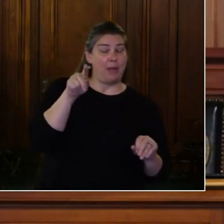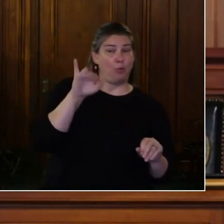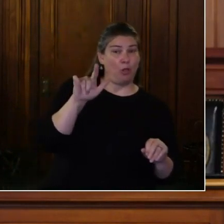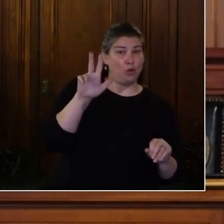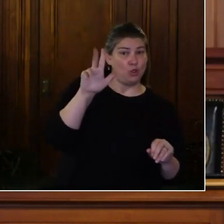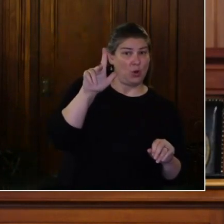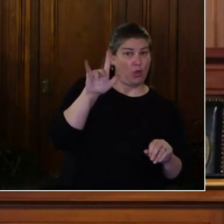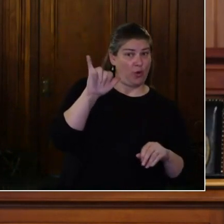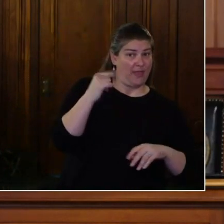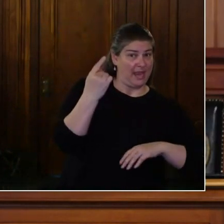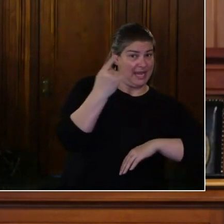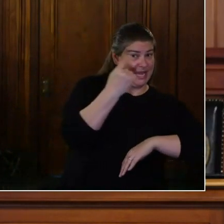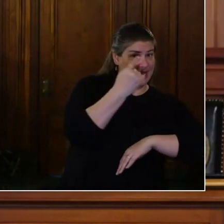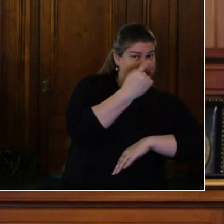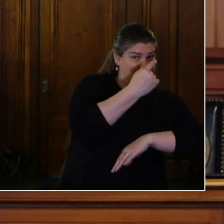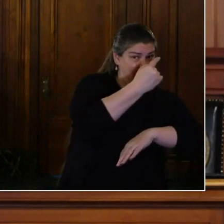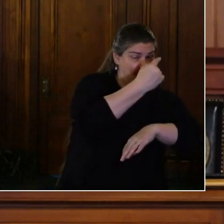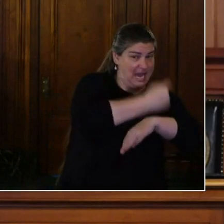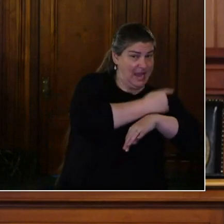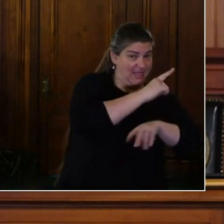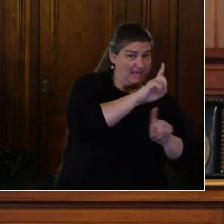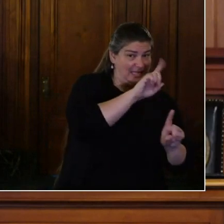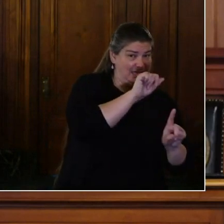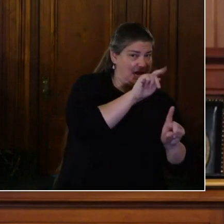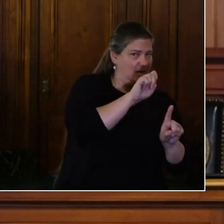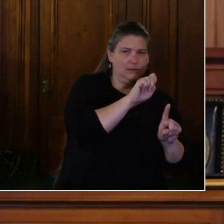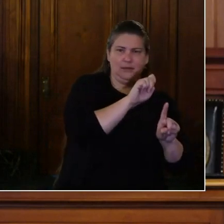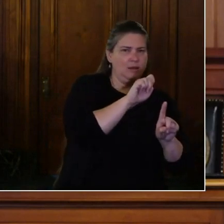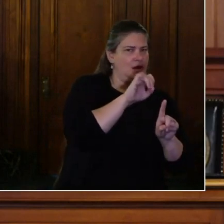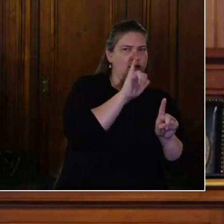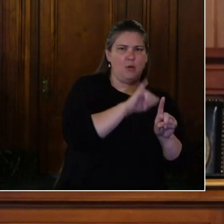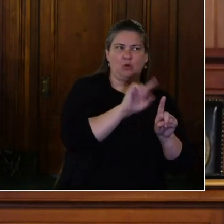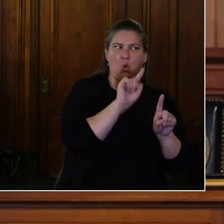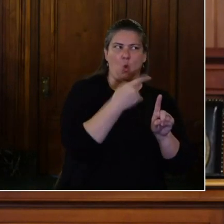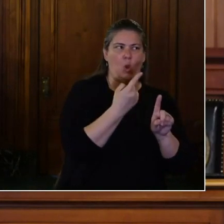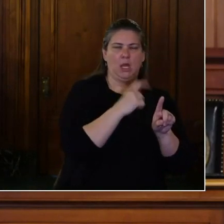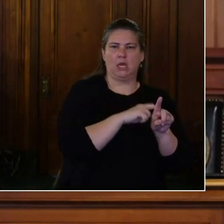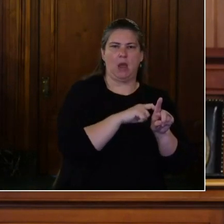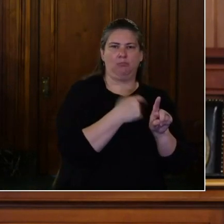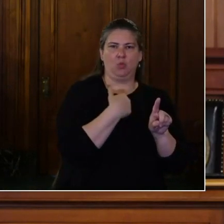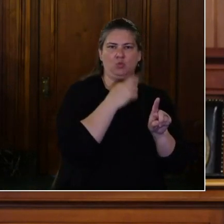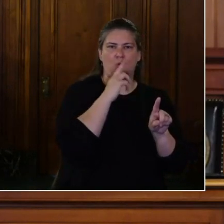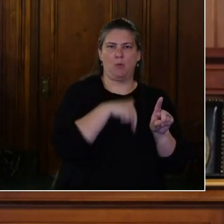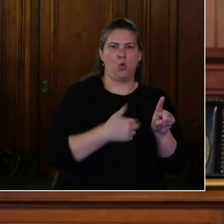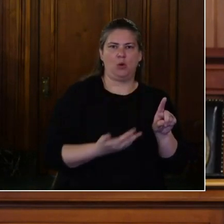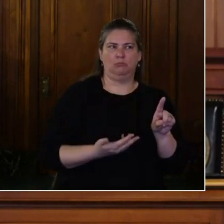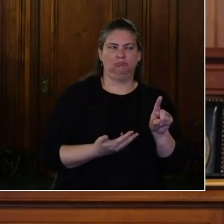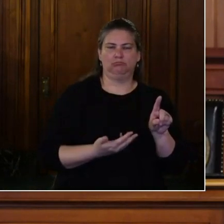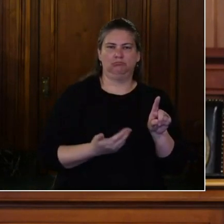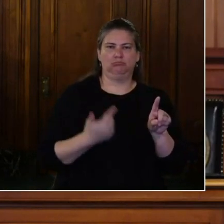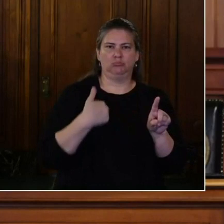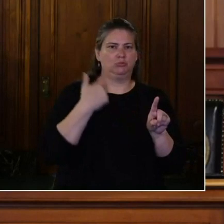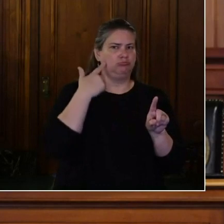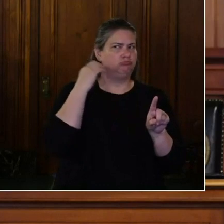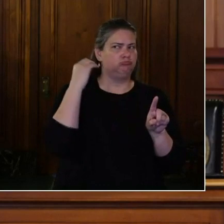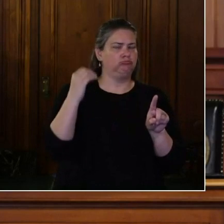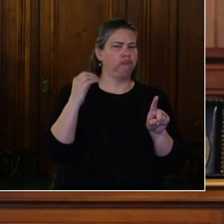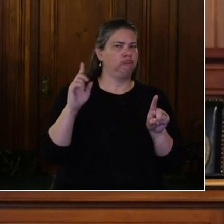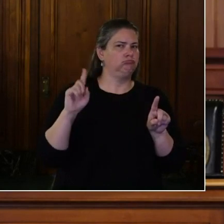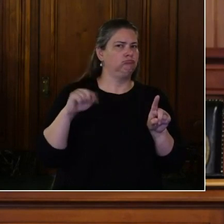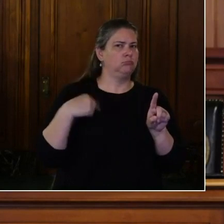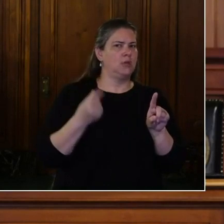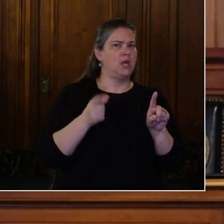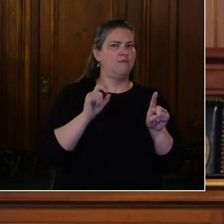date that this was ever reported to us. We have not received any reports of